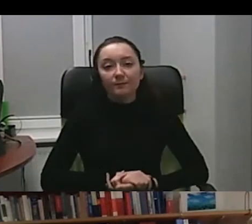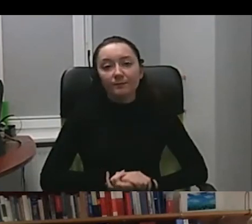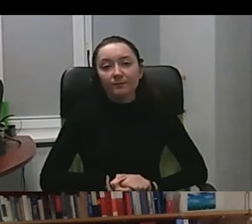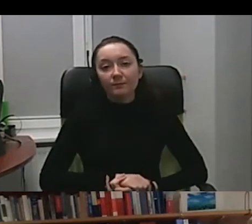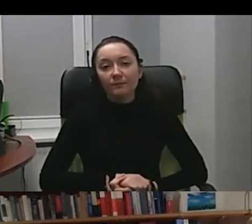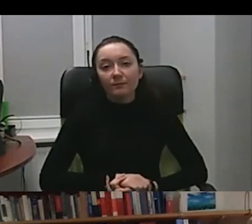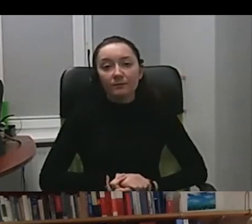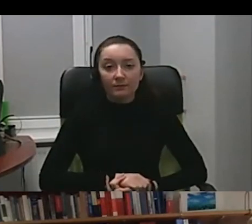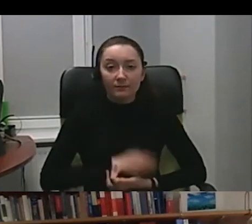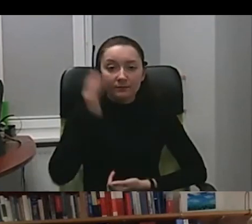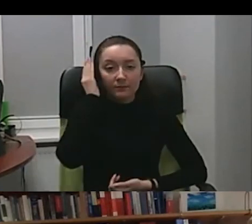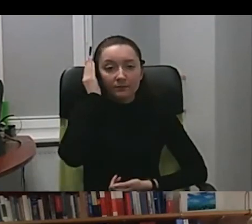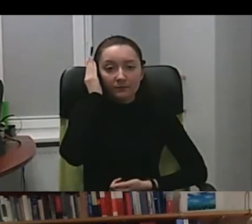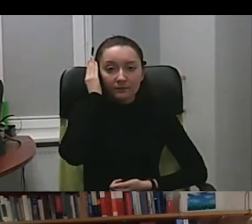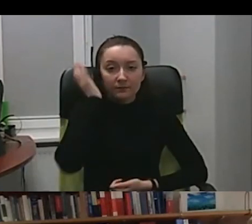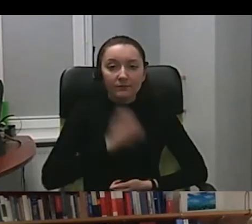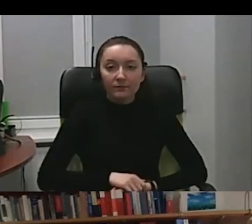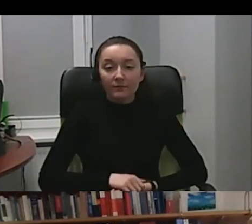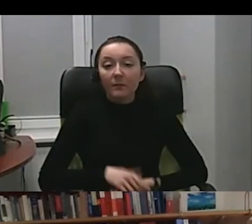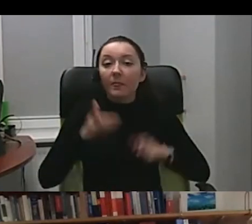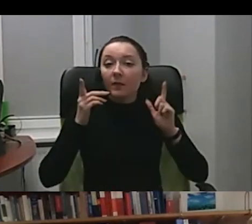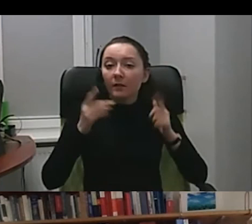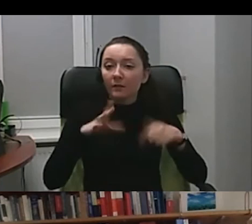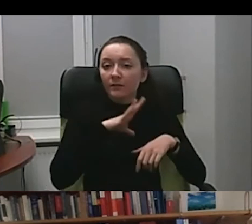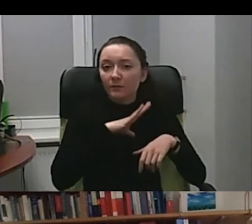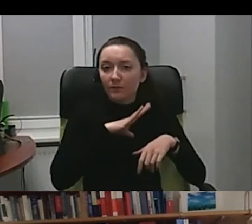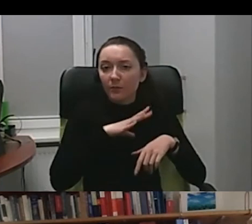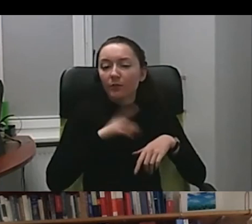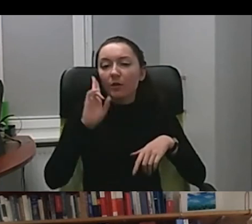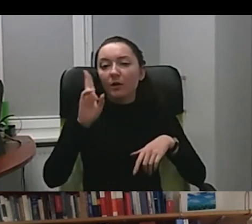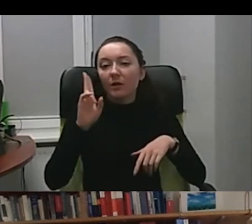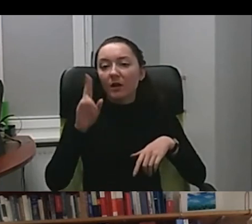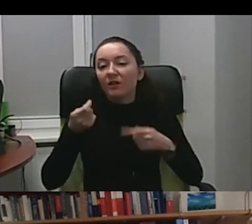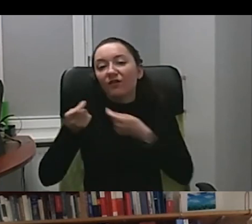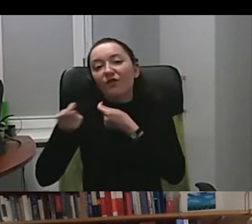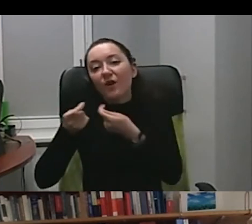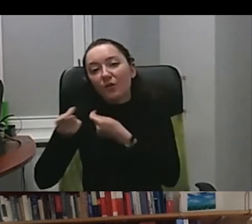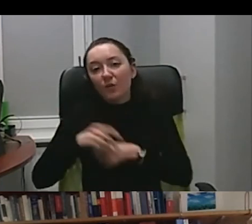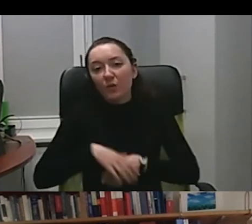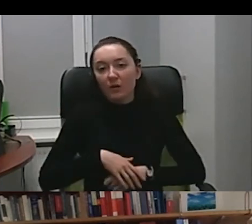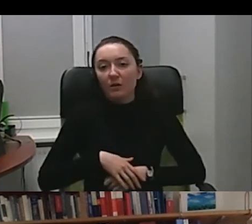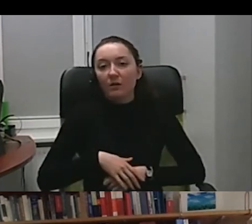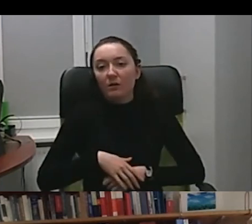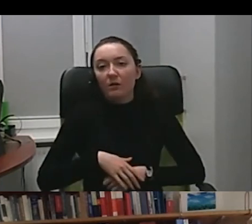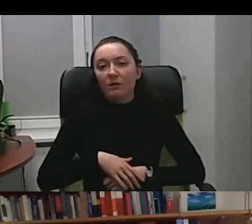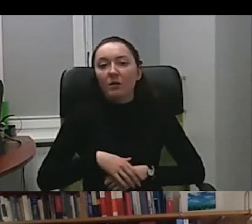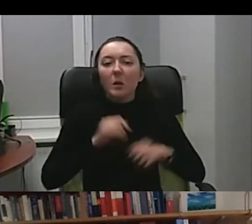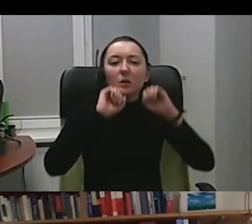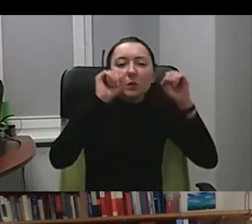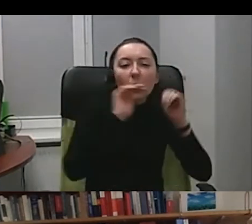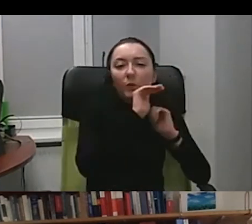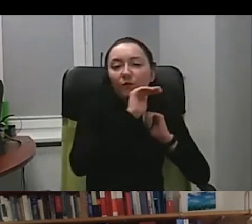federation for one sport or another, allowed these people who were blacklisted to actually travel to Switzerland,